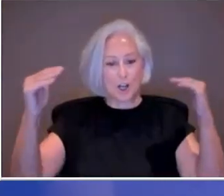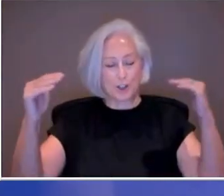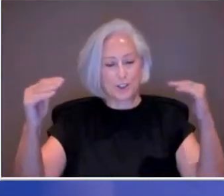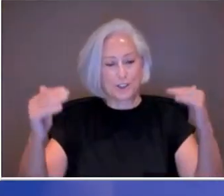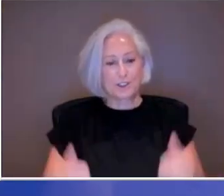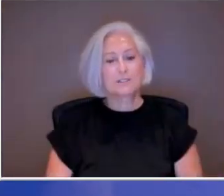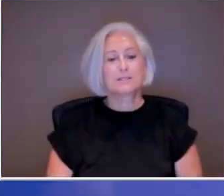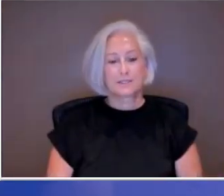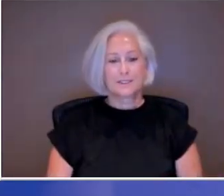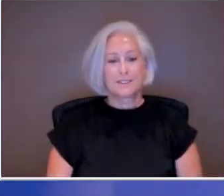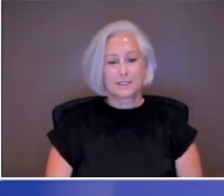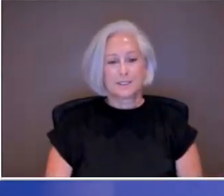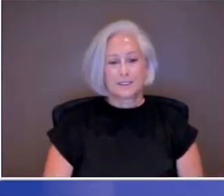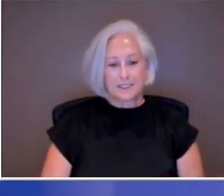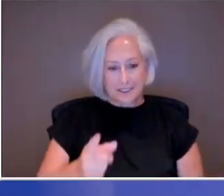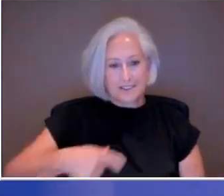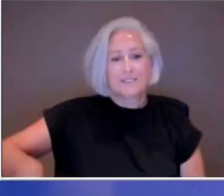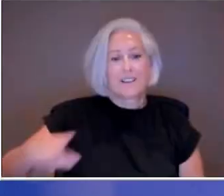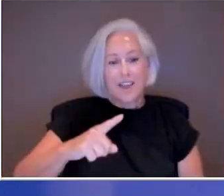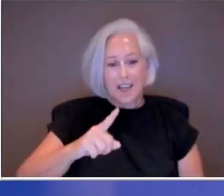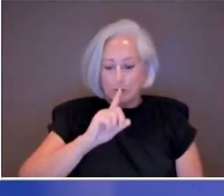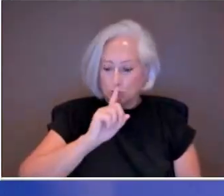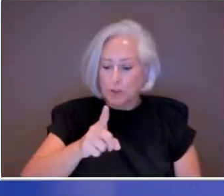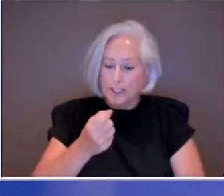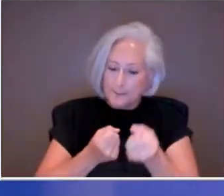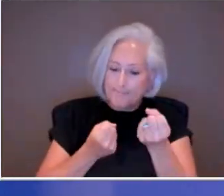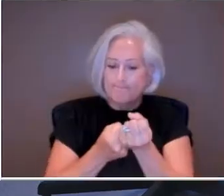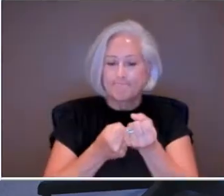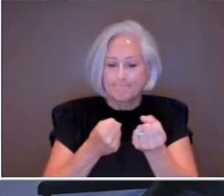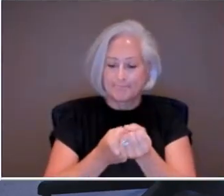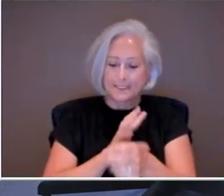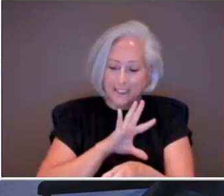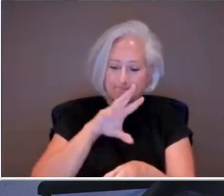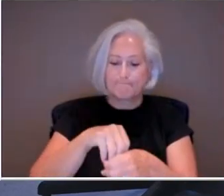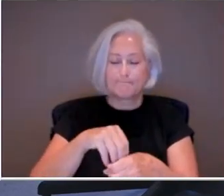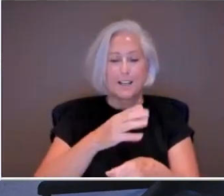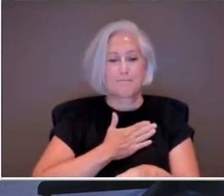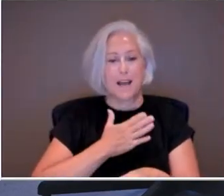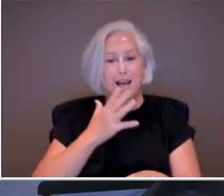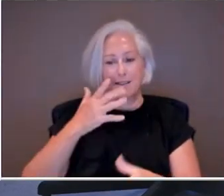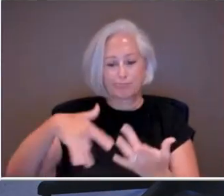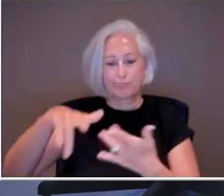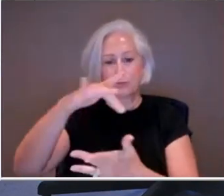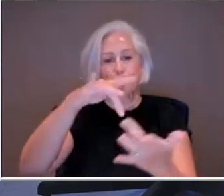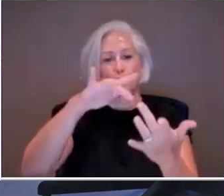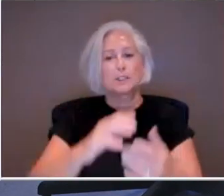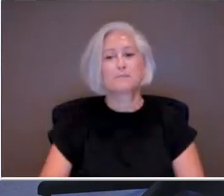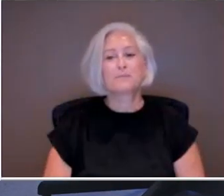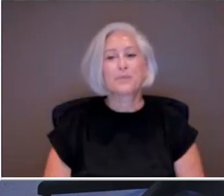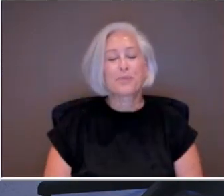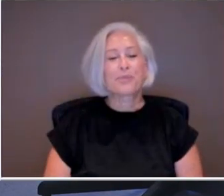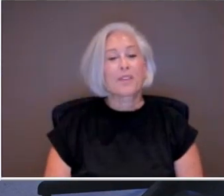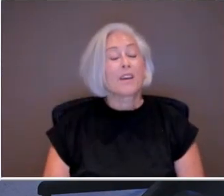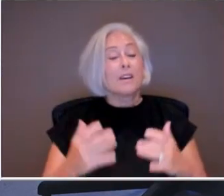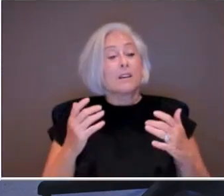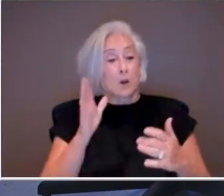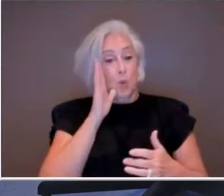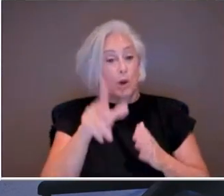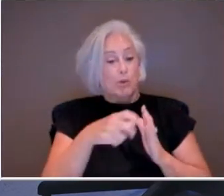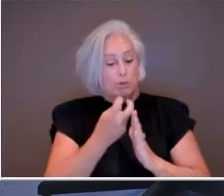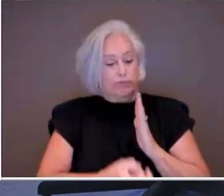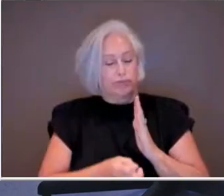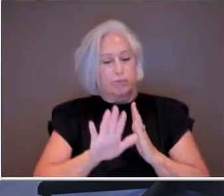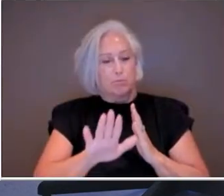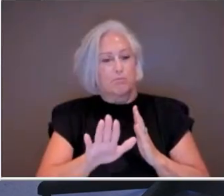to rally and be part of this journey with me. We'll dive into your medical journey. I do want to ask you, what is